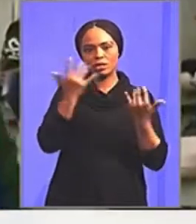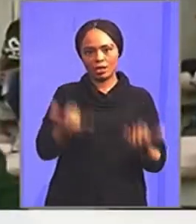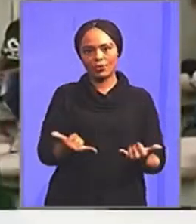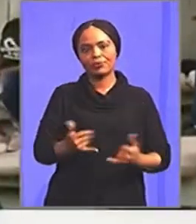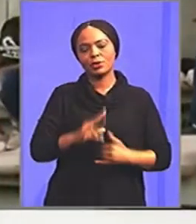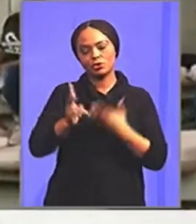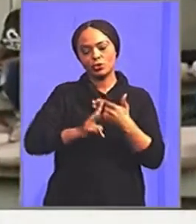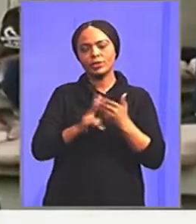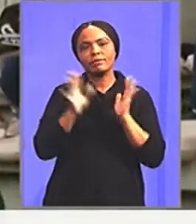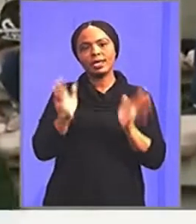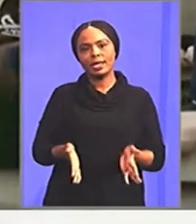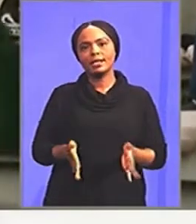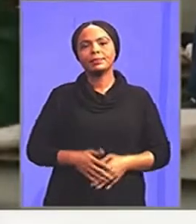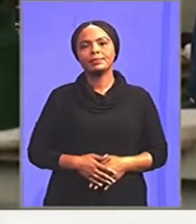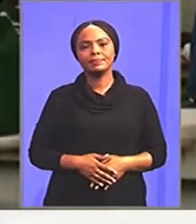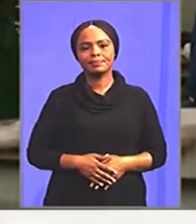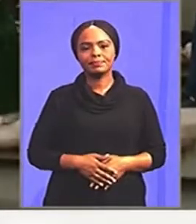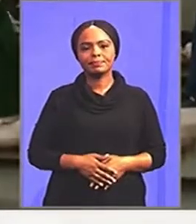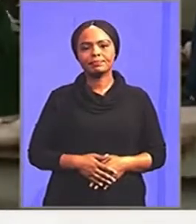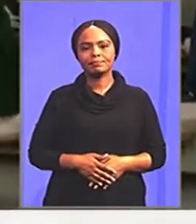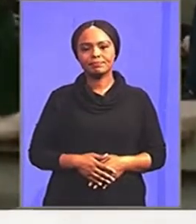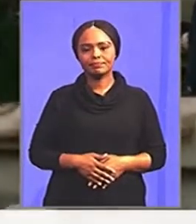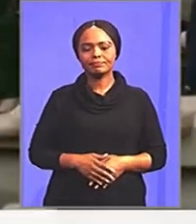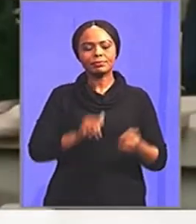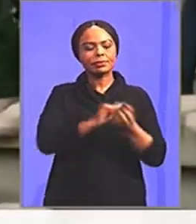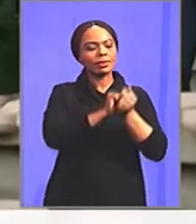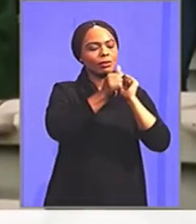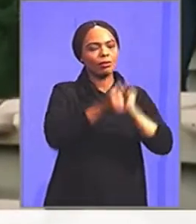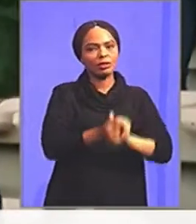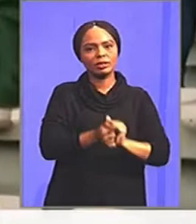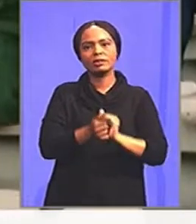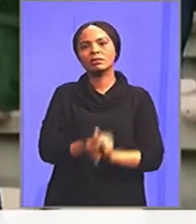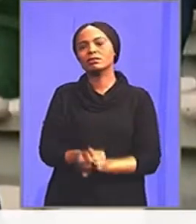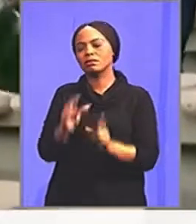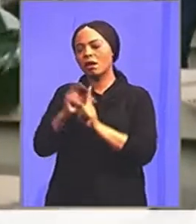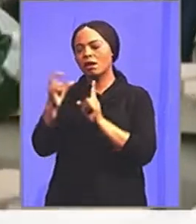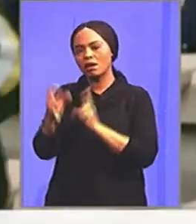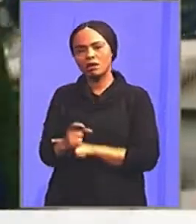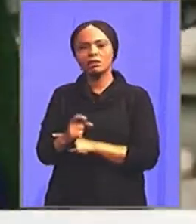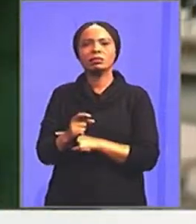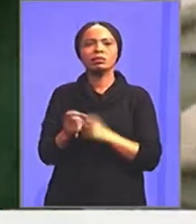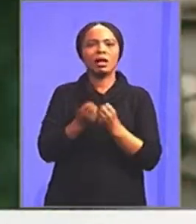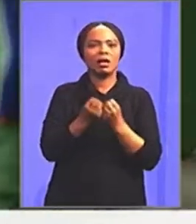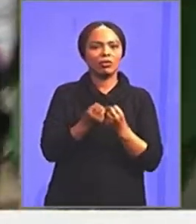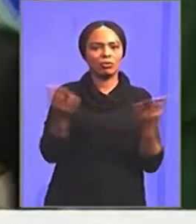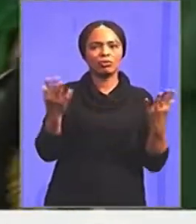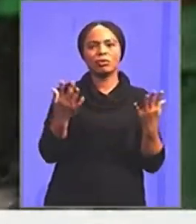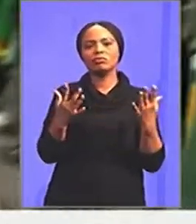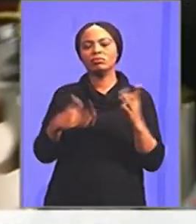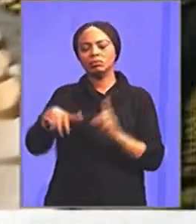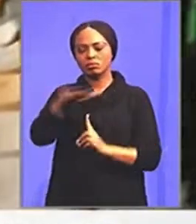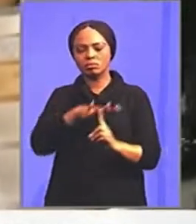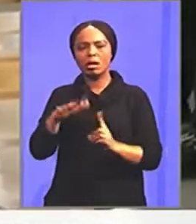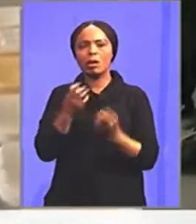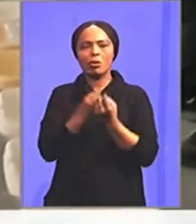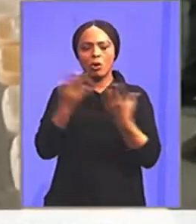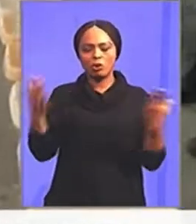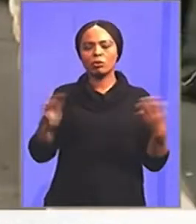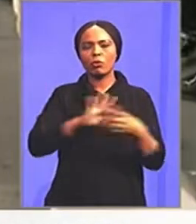Dipapadi tša bokgabo le setšo ke a mangwe a mafapha ao a amilwego ke ditlamorago tša leuba la COVID-19. Ka lebaka